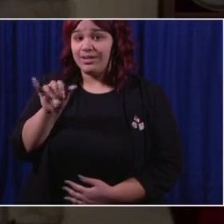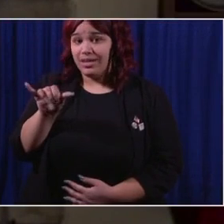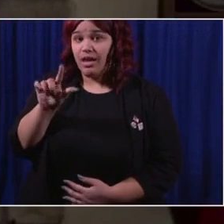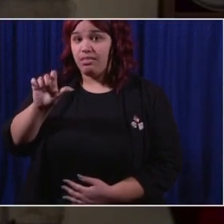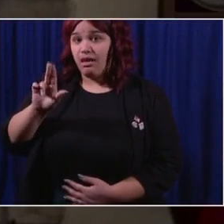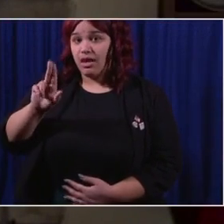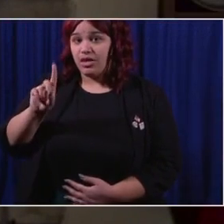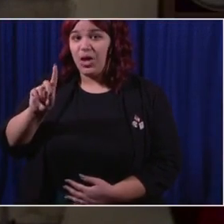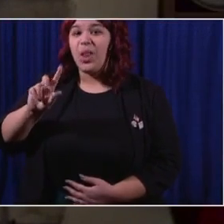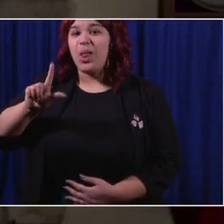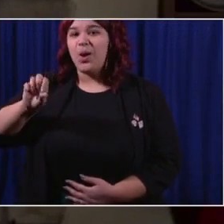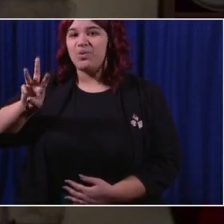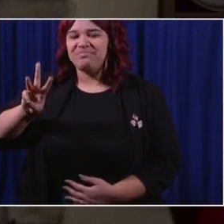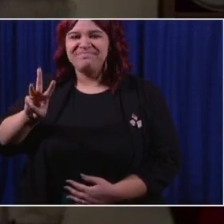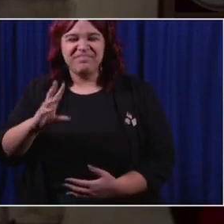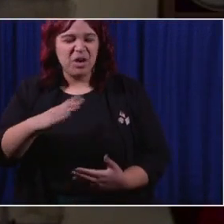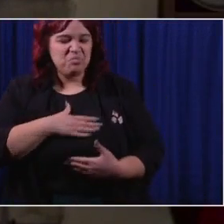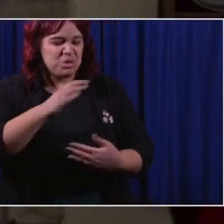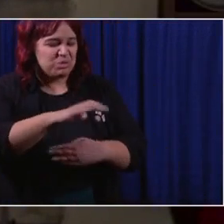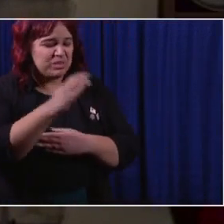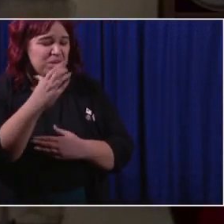Merry Christmas.